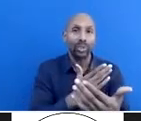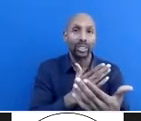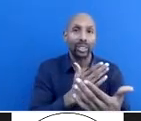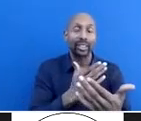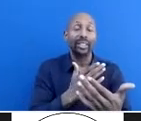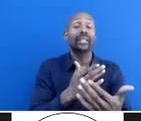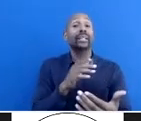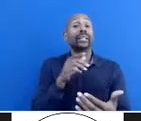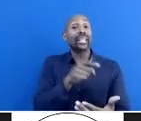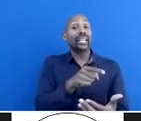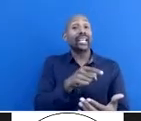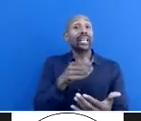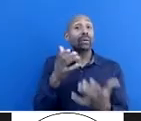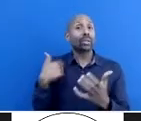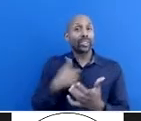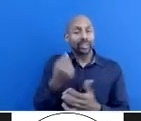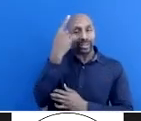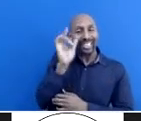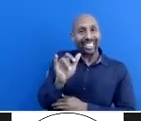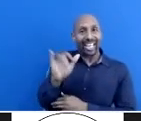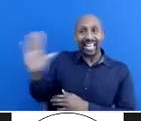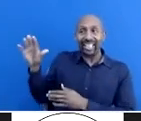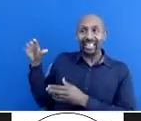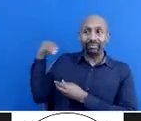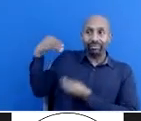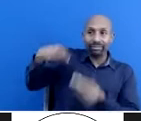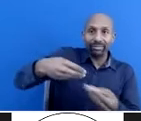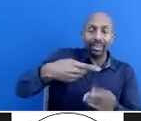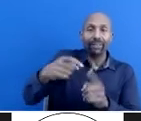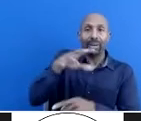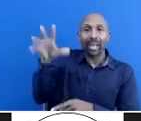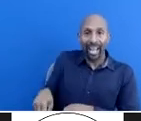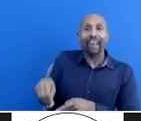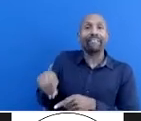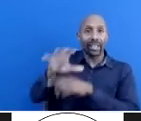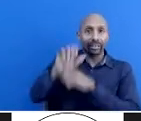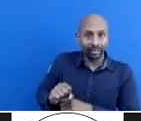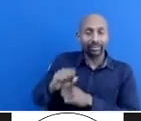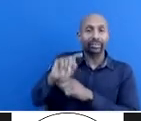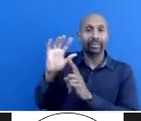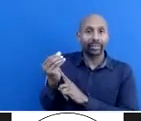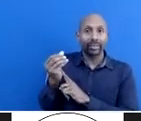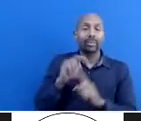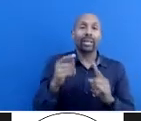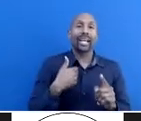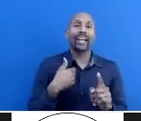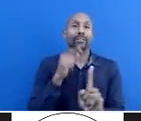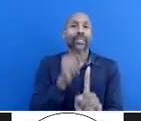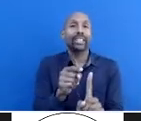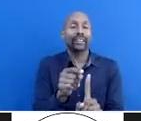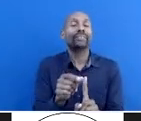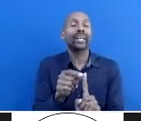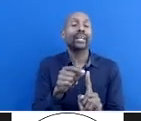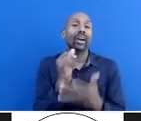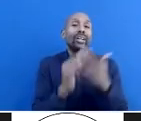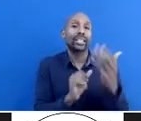wellsprings, but becomes its own distinctive artistic tradition under the circumstances of American